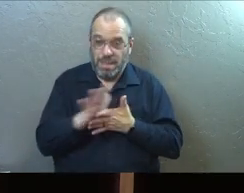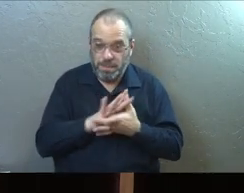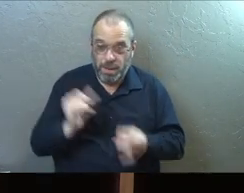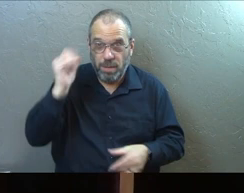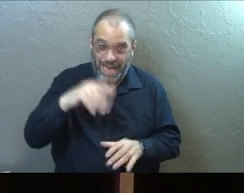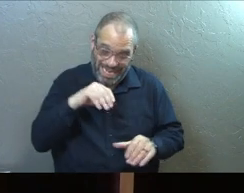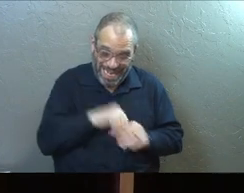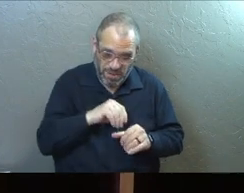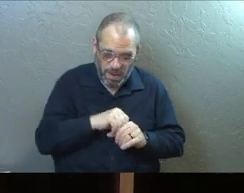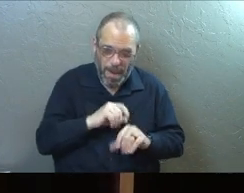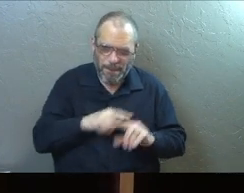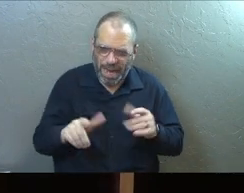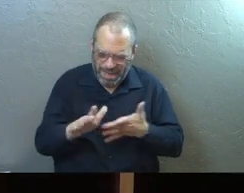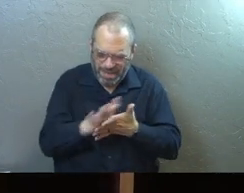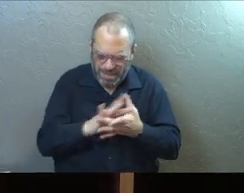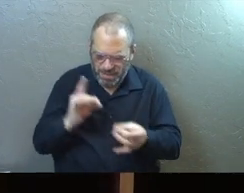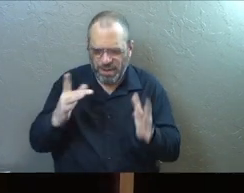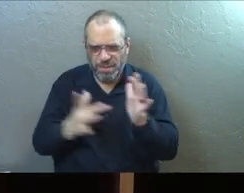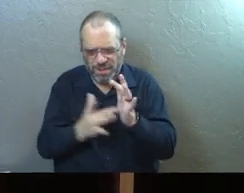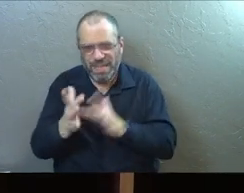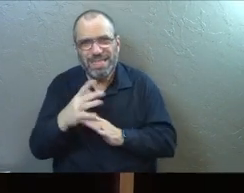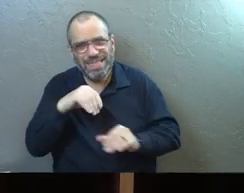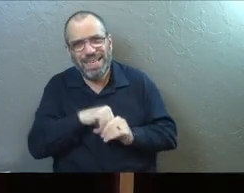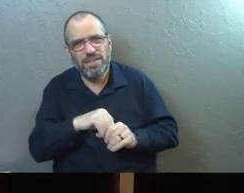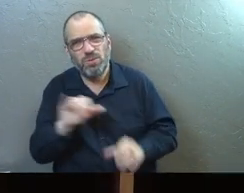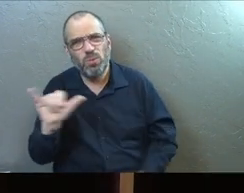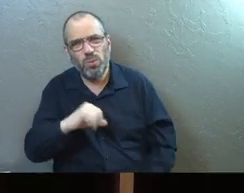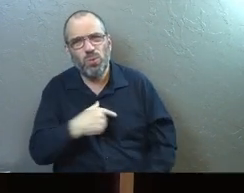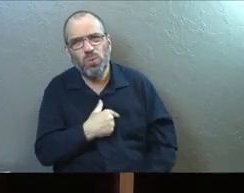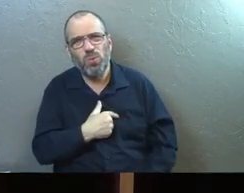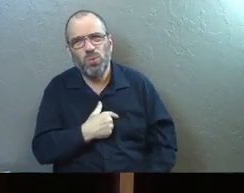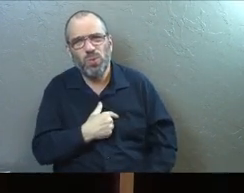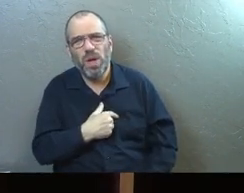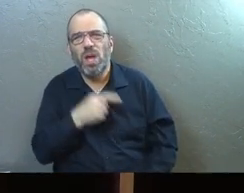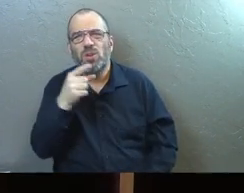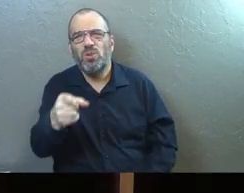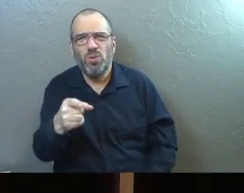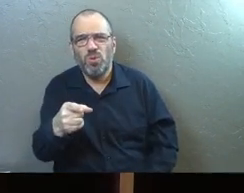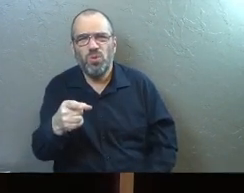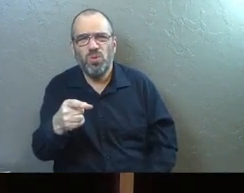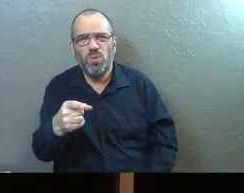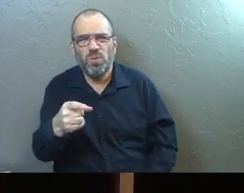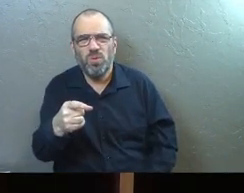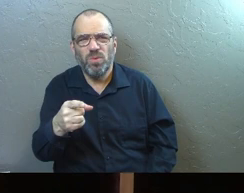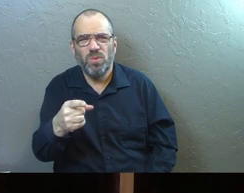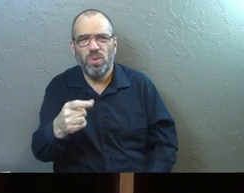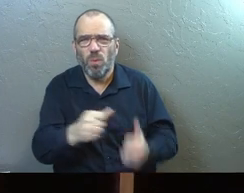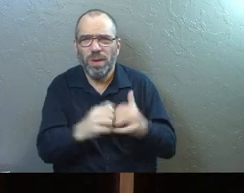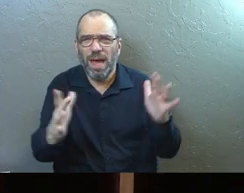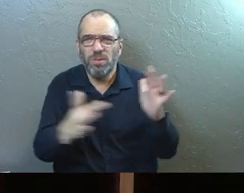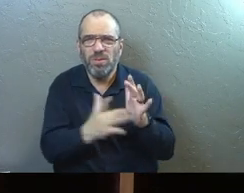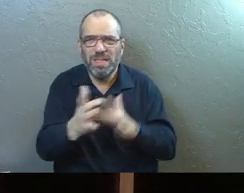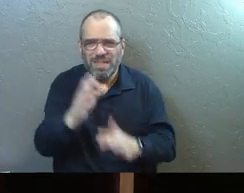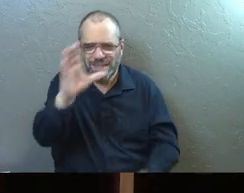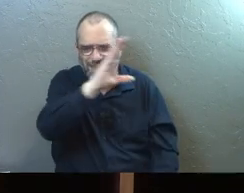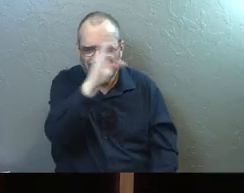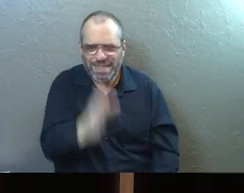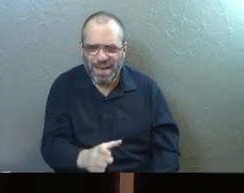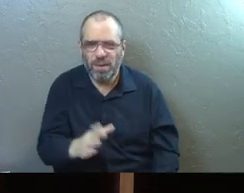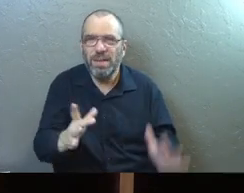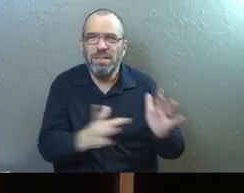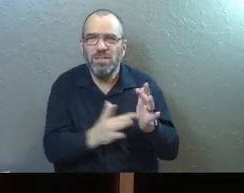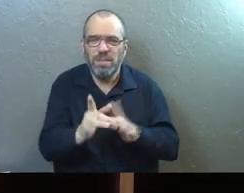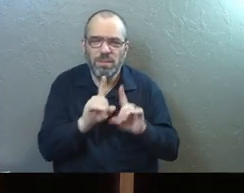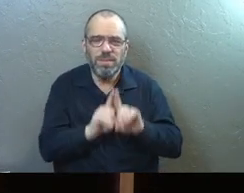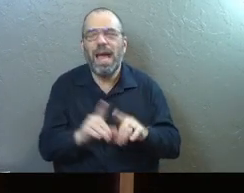Spirit of God in you, but somehow the Spirit of Jesus is in you as well. You are never without Jesus. He is present with